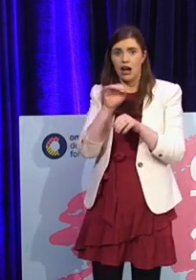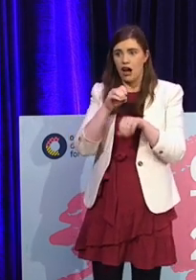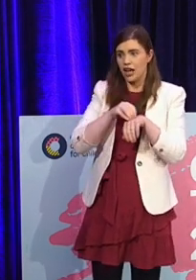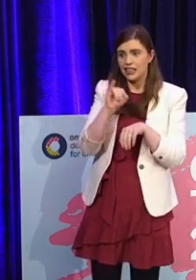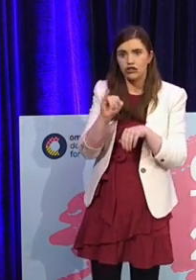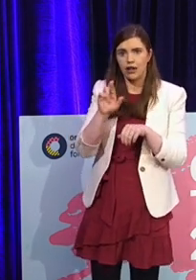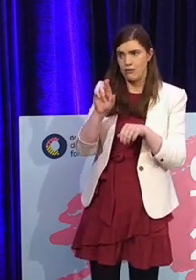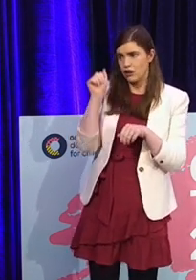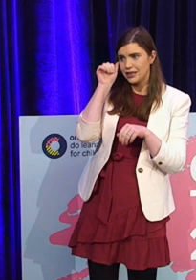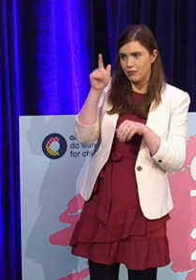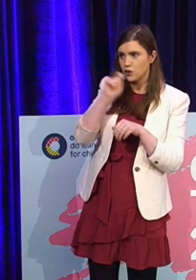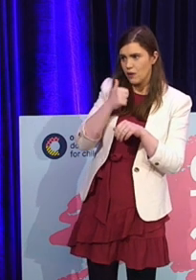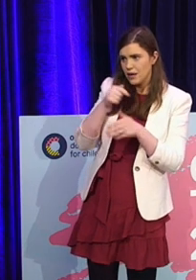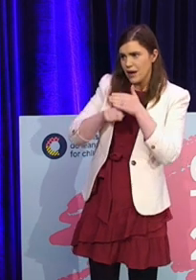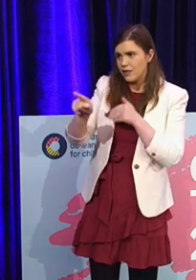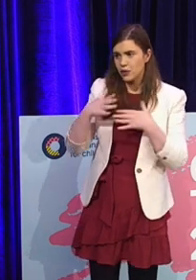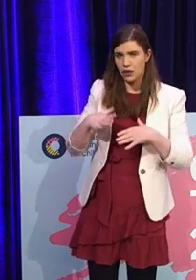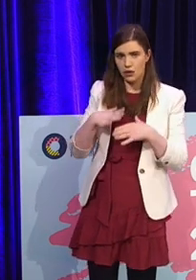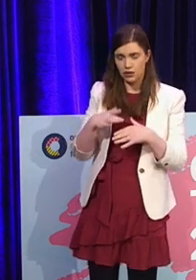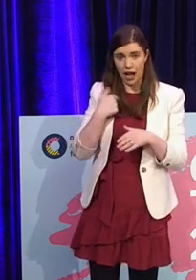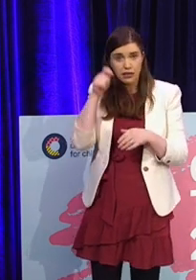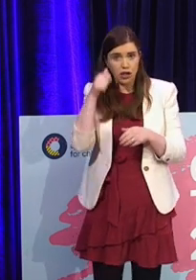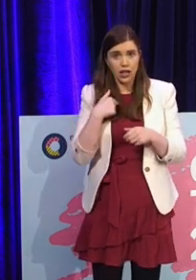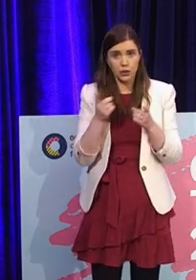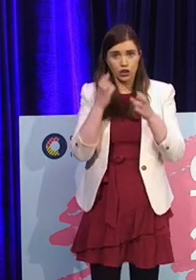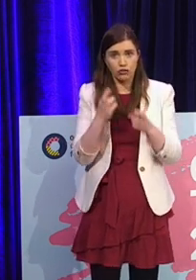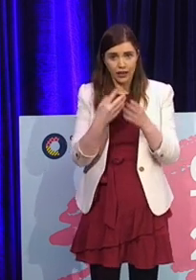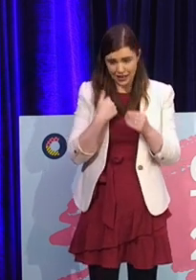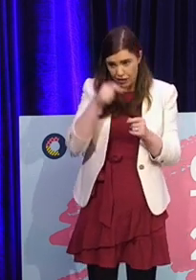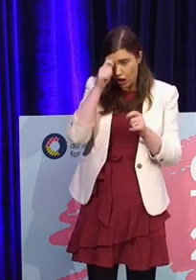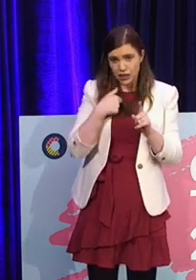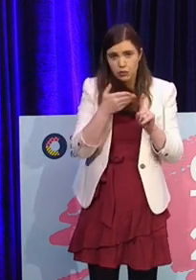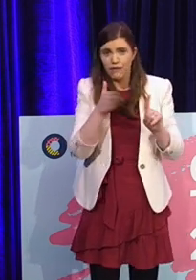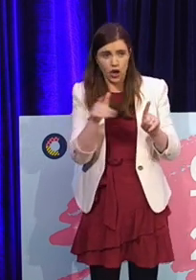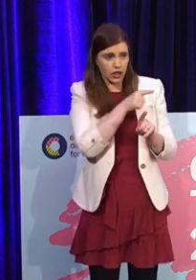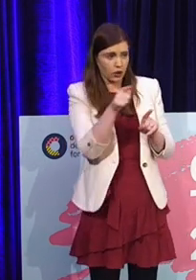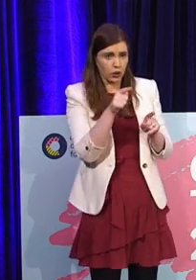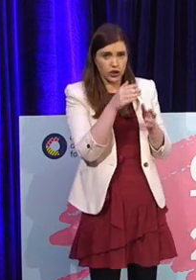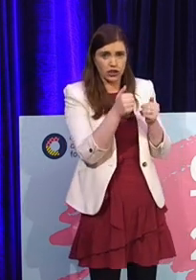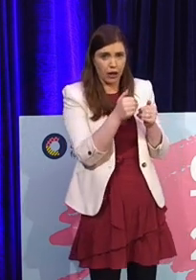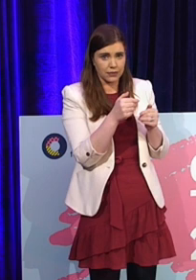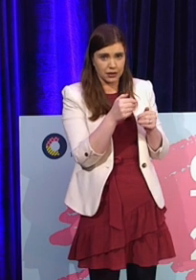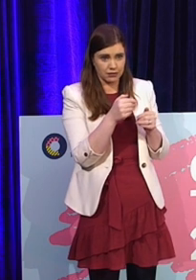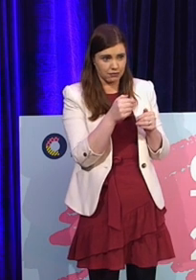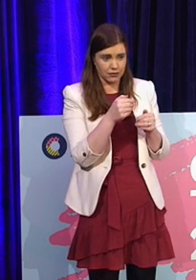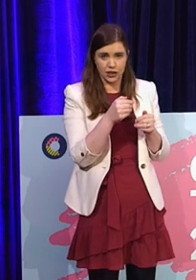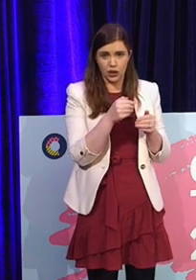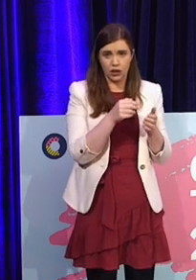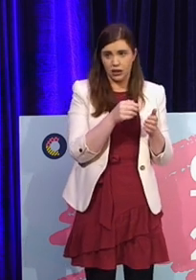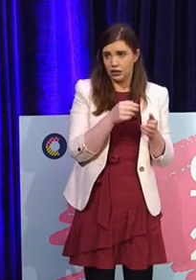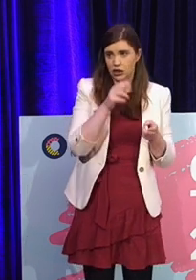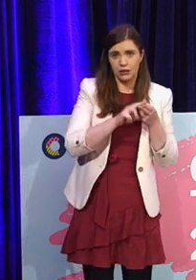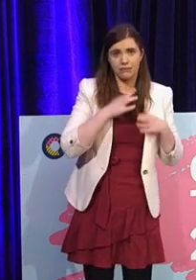All along, I thought I was doing the right thing. I thought I was avoiding fast fashion, but I was just doing the opposite.